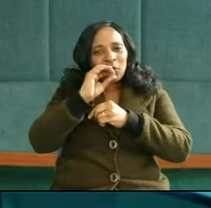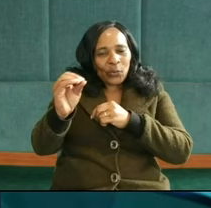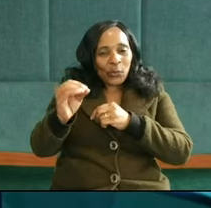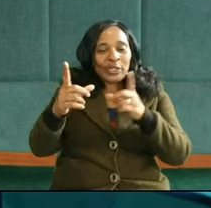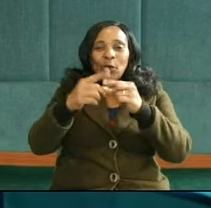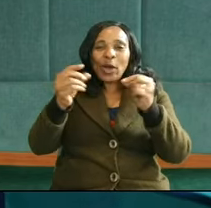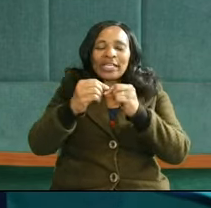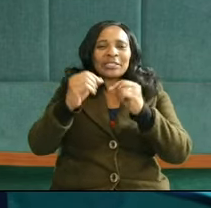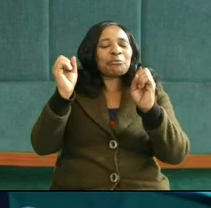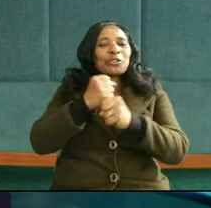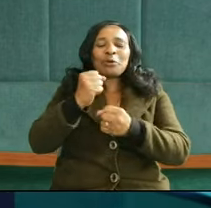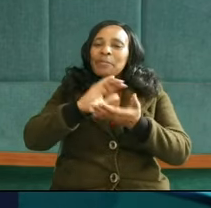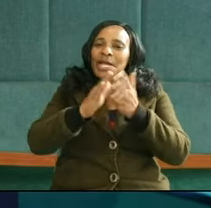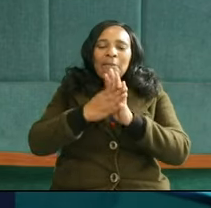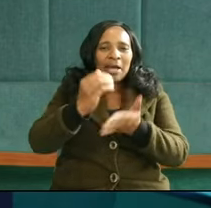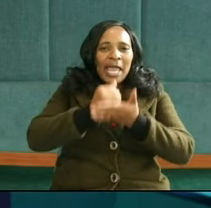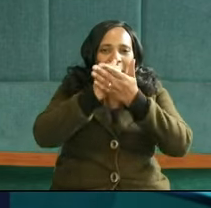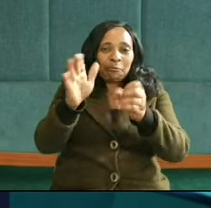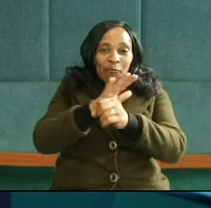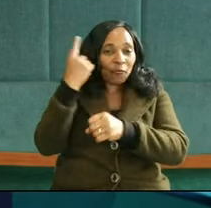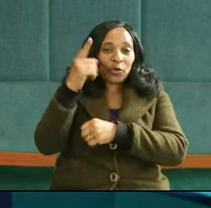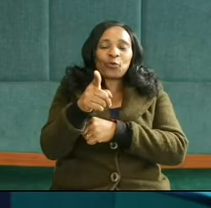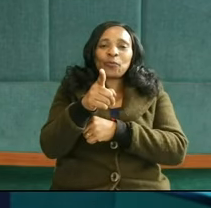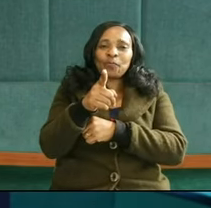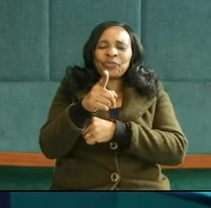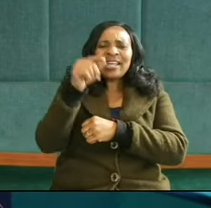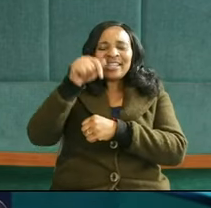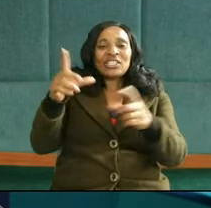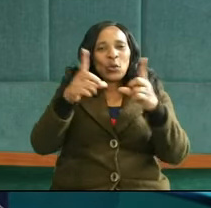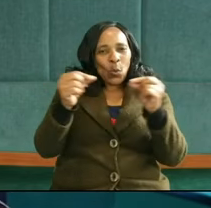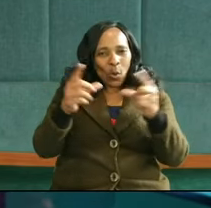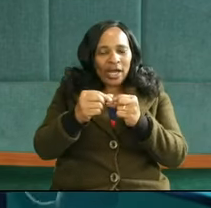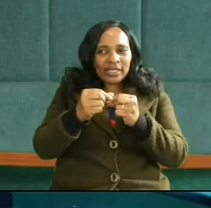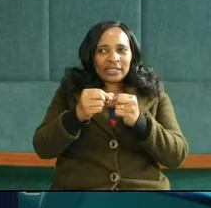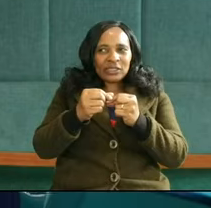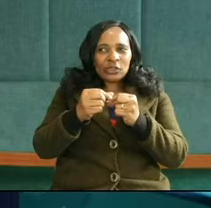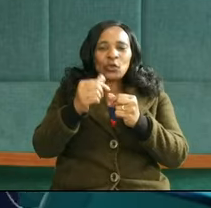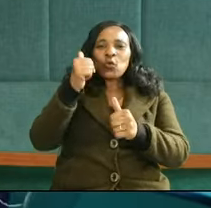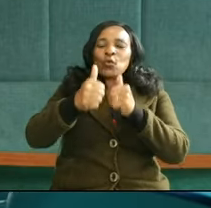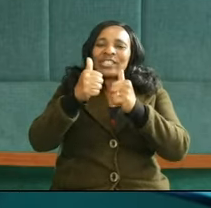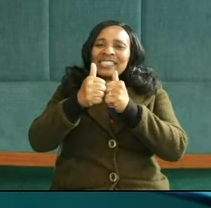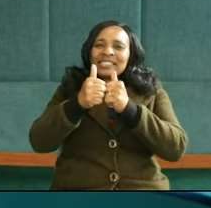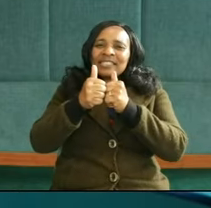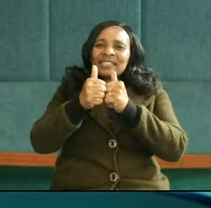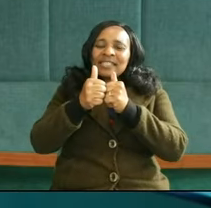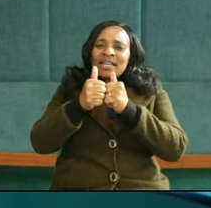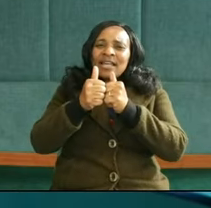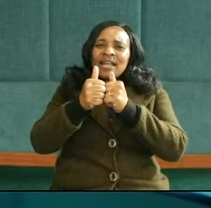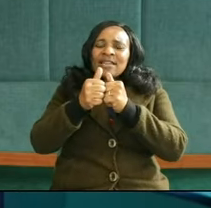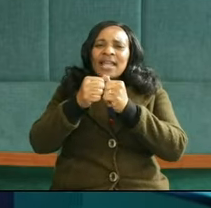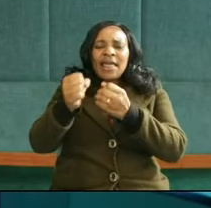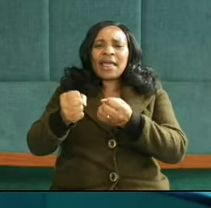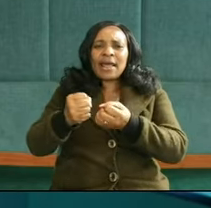will not be helpful. And it is in this word that is the agent of God for